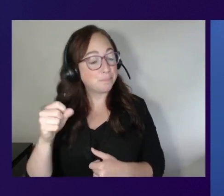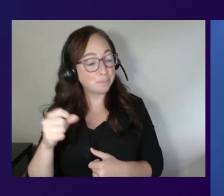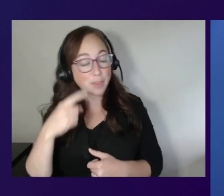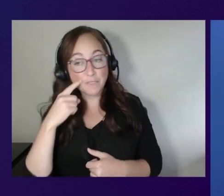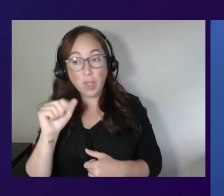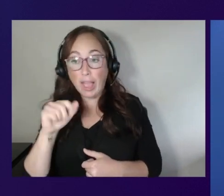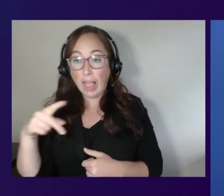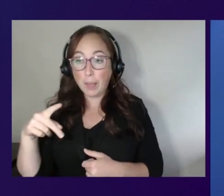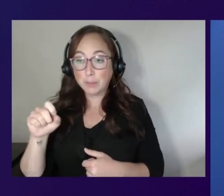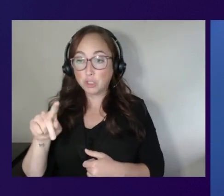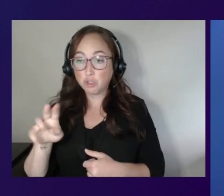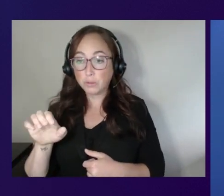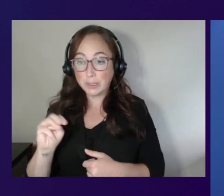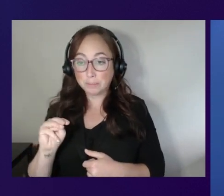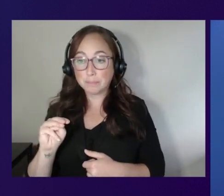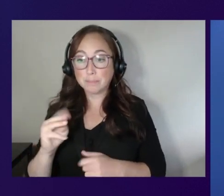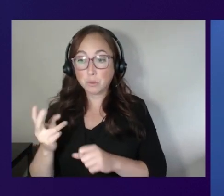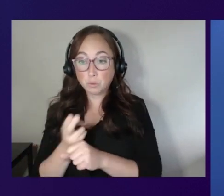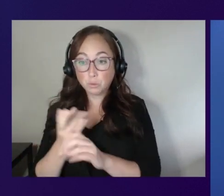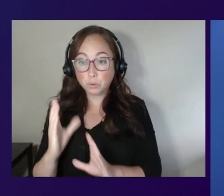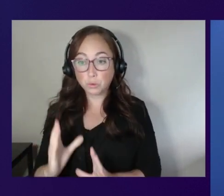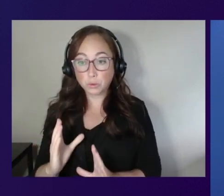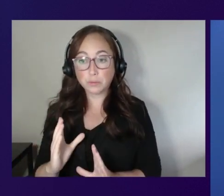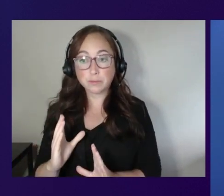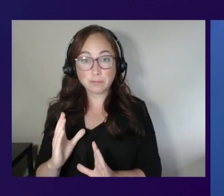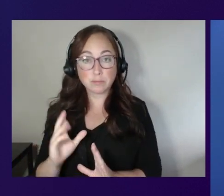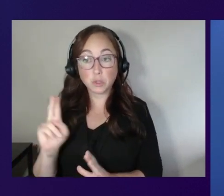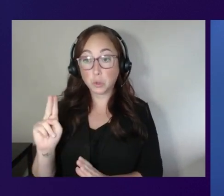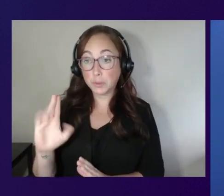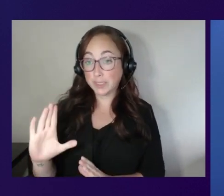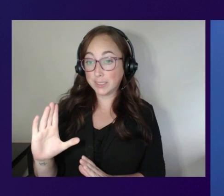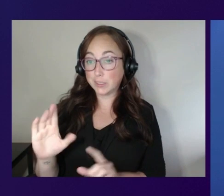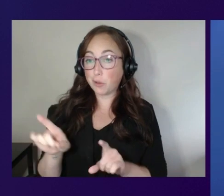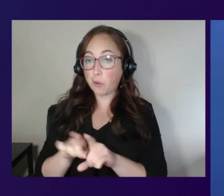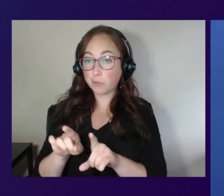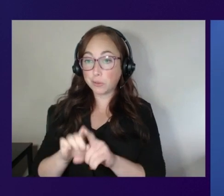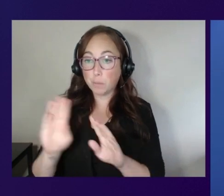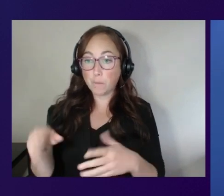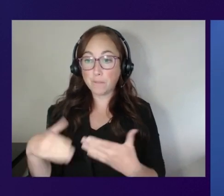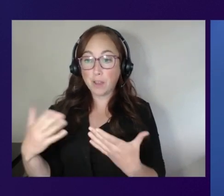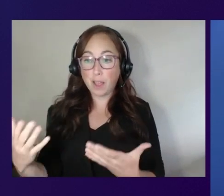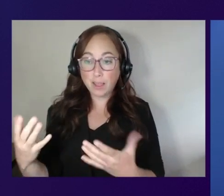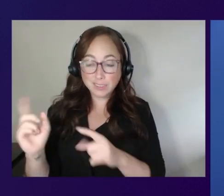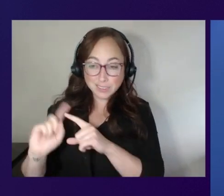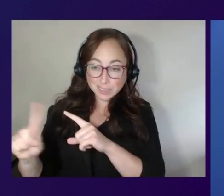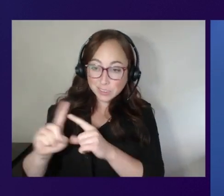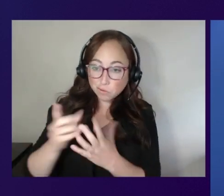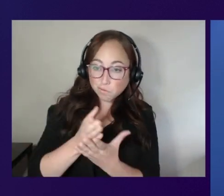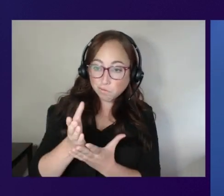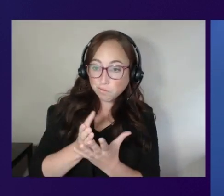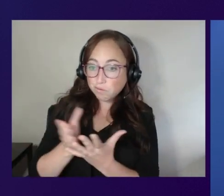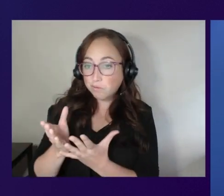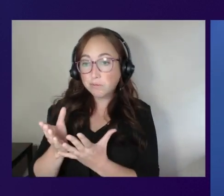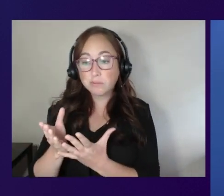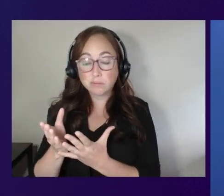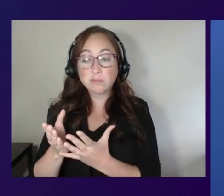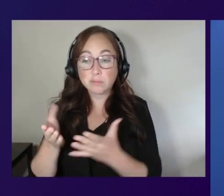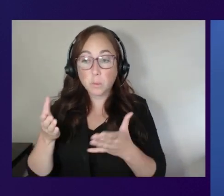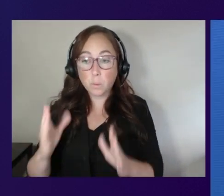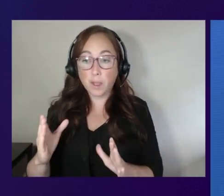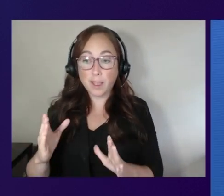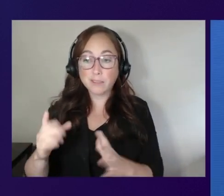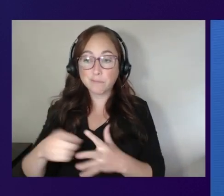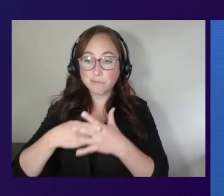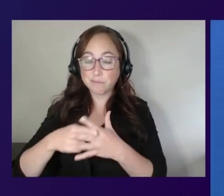users, EUC also provides you multiple ways to enable your favorite applications on AppStream